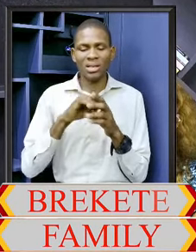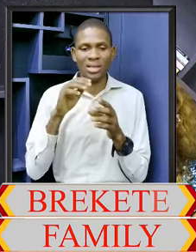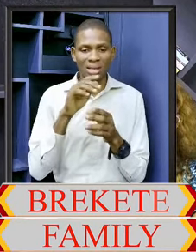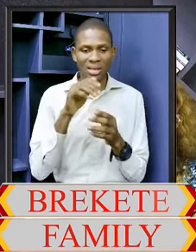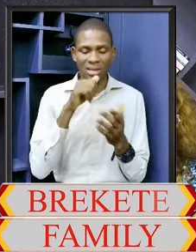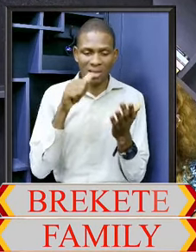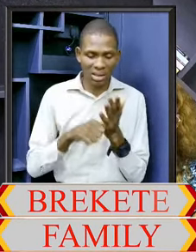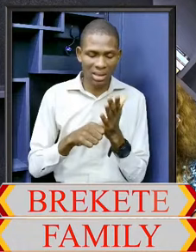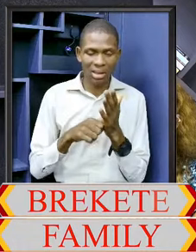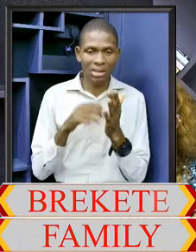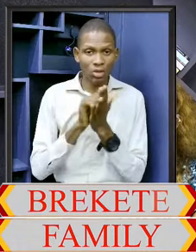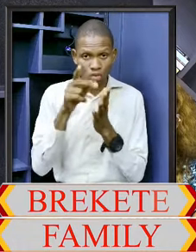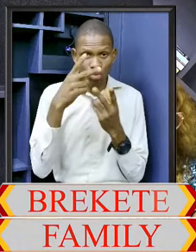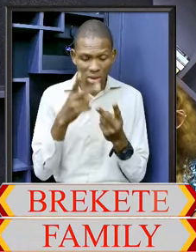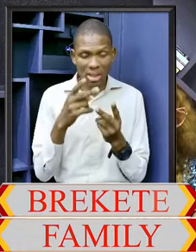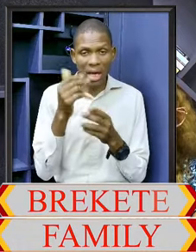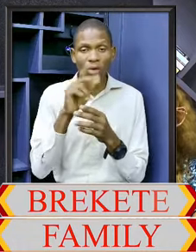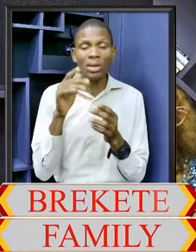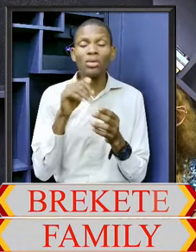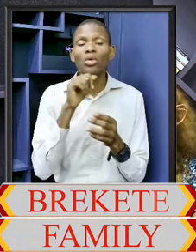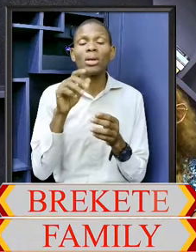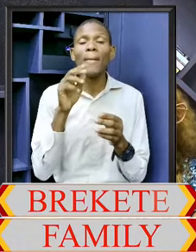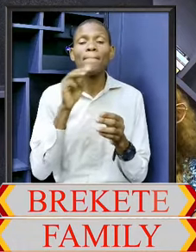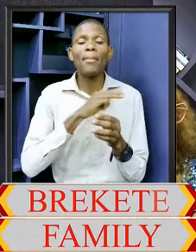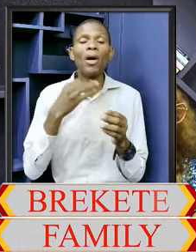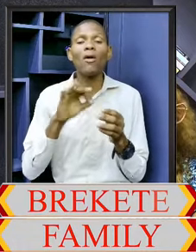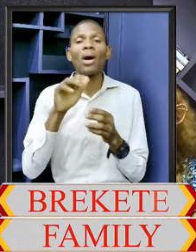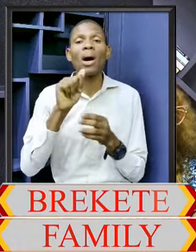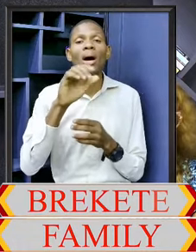Any of them not be member of Akomora?